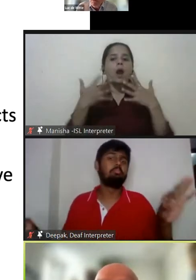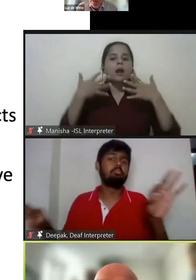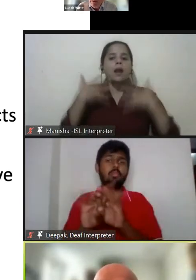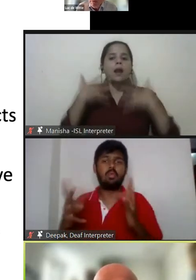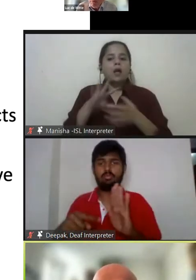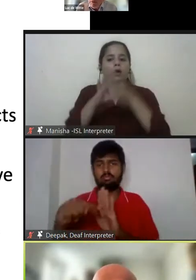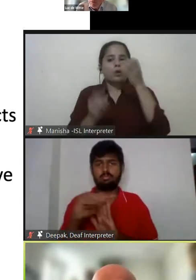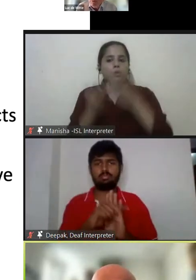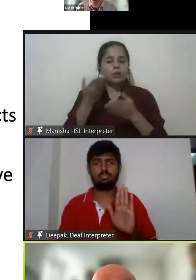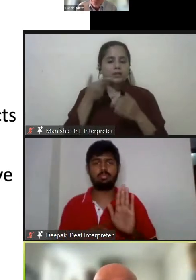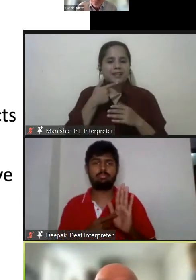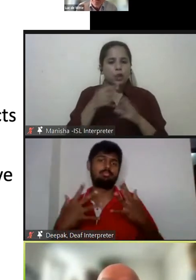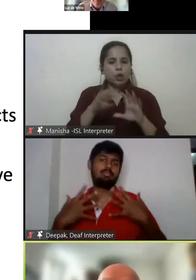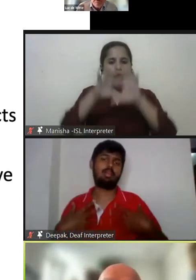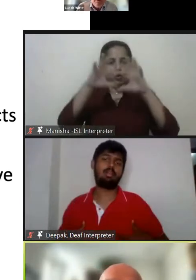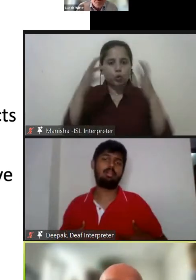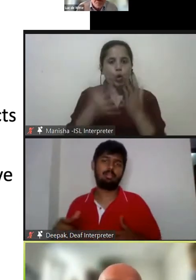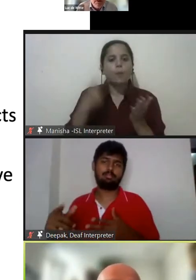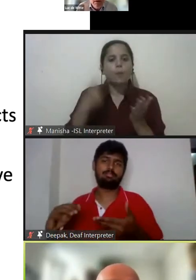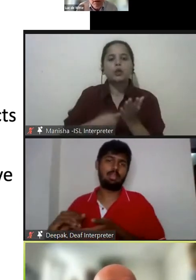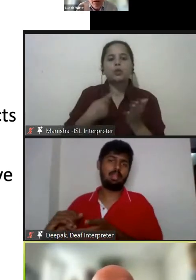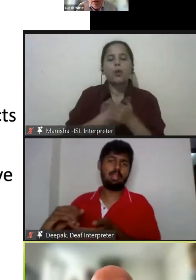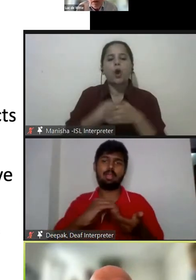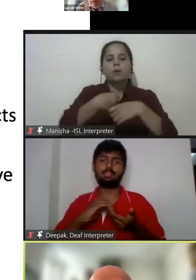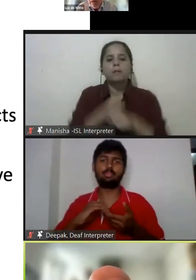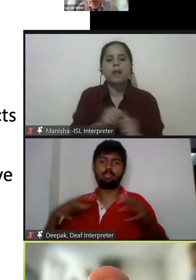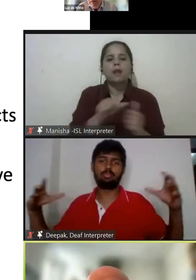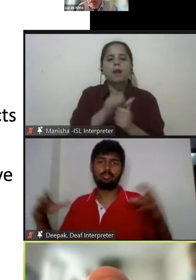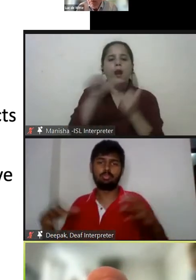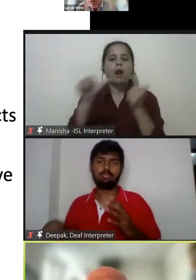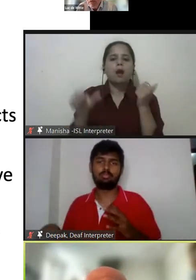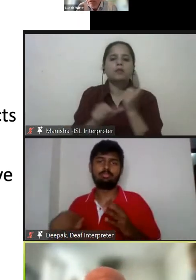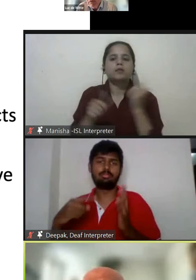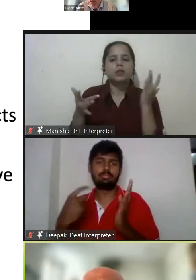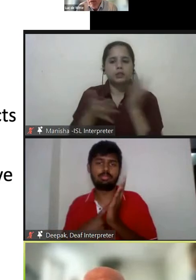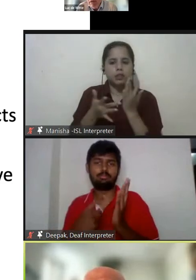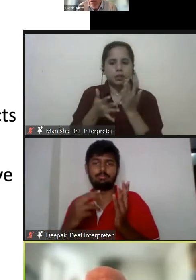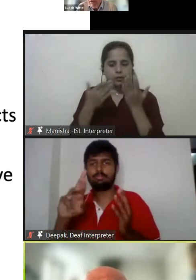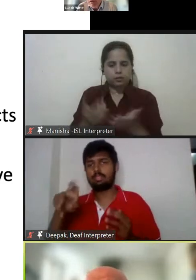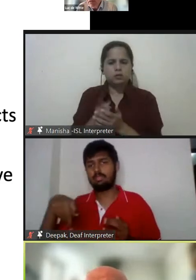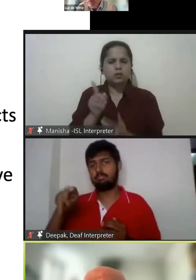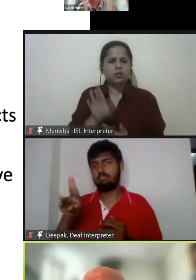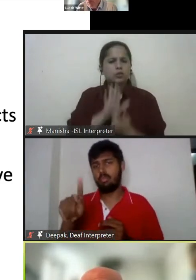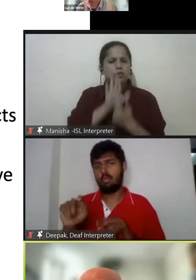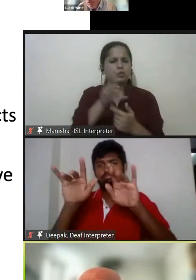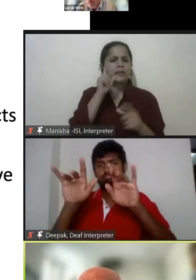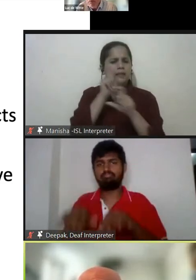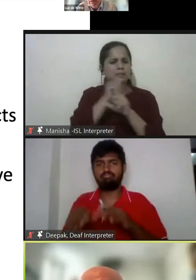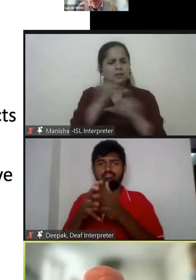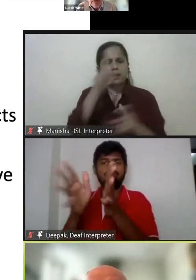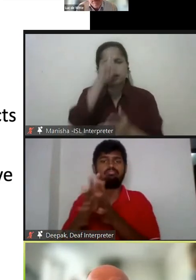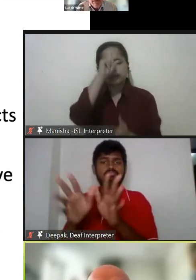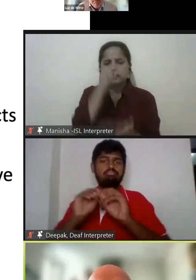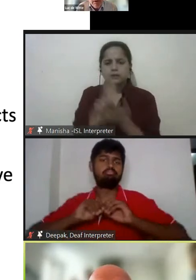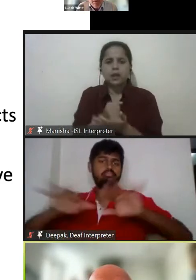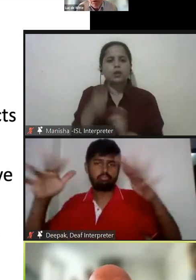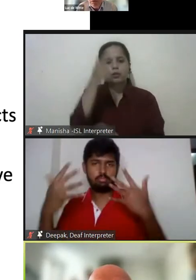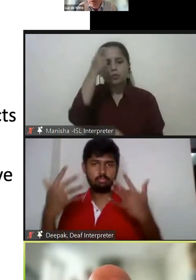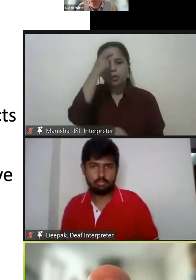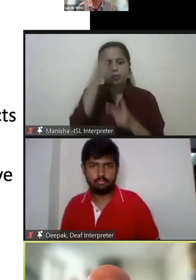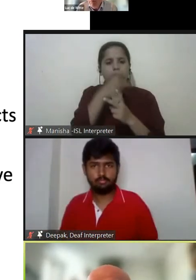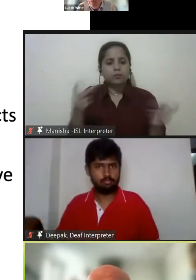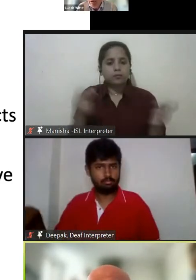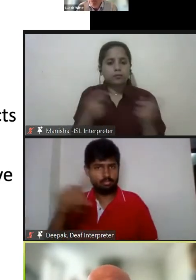called the Global Report on Assistive Technology. And that demonstrates very clearly the size of this problem. It says, well,